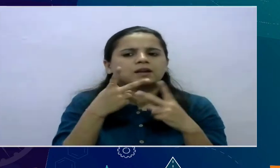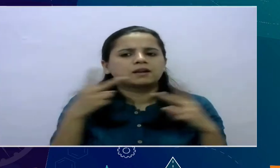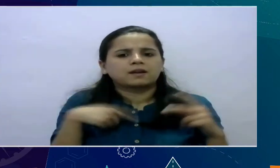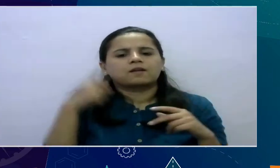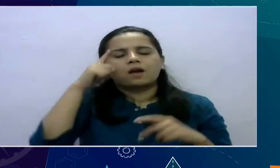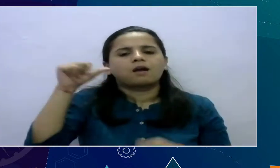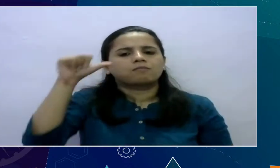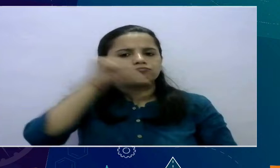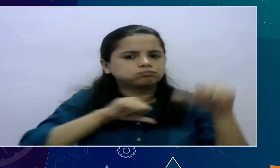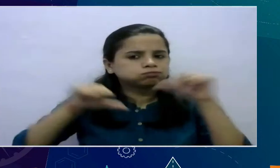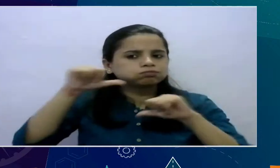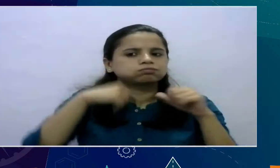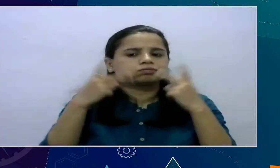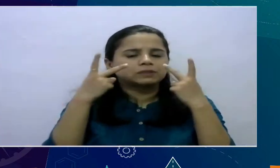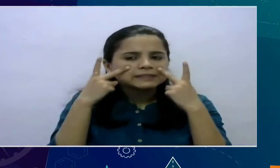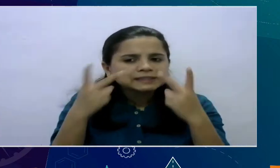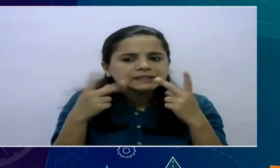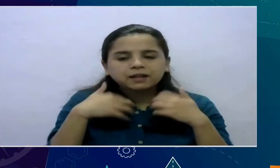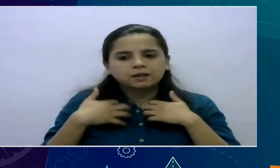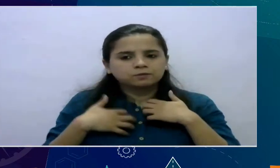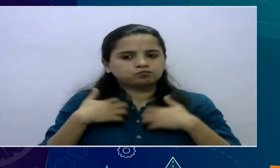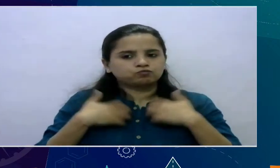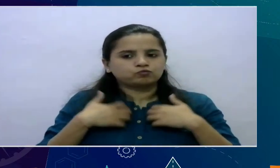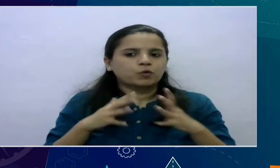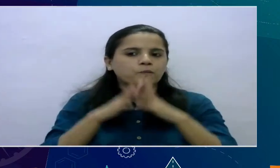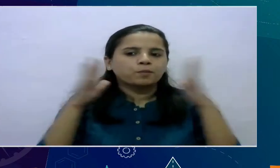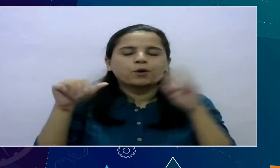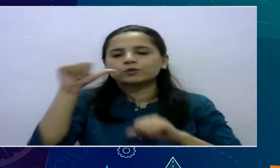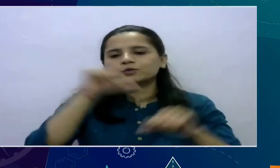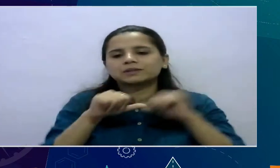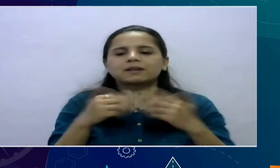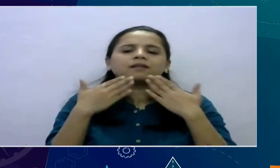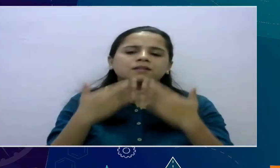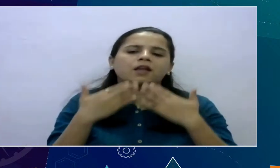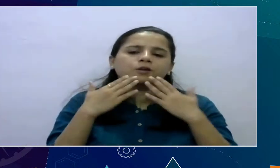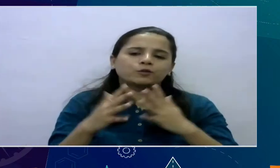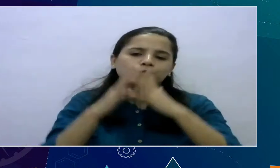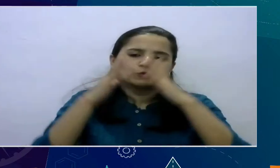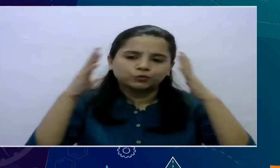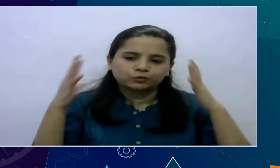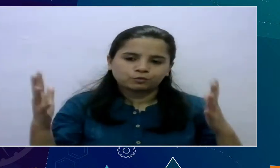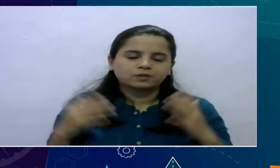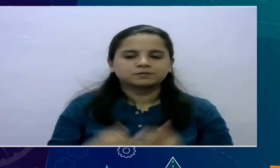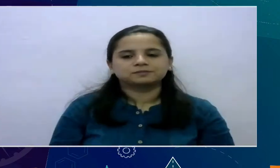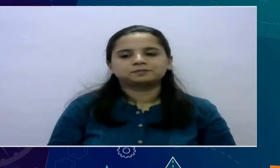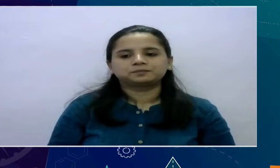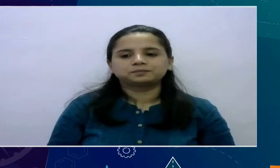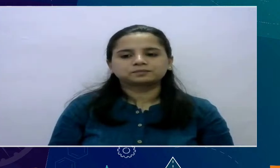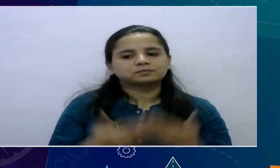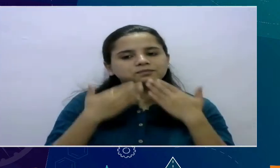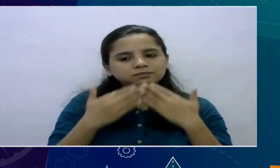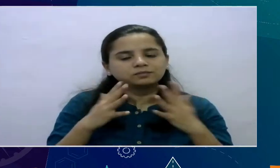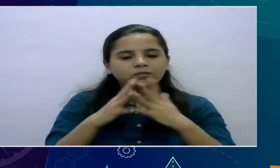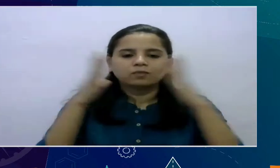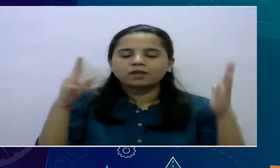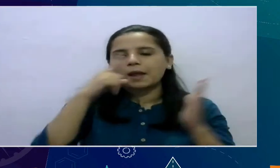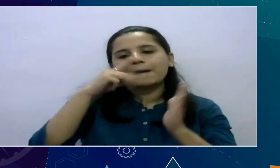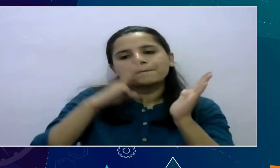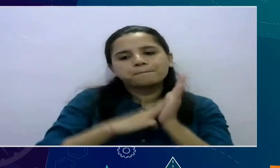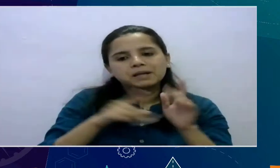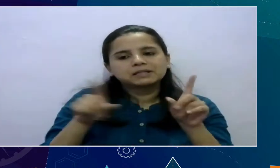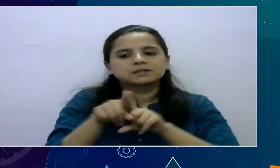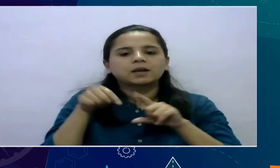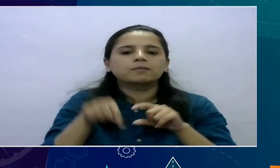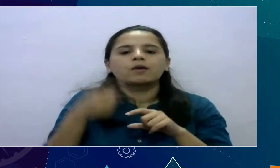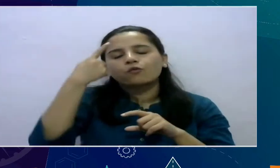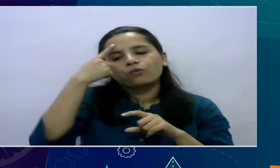to, have more interest in science. Thank you so much. Thank you. Thank you, Manisha, to you too as